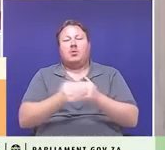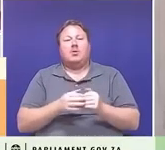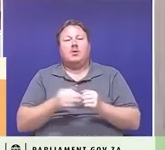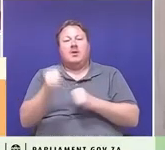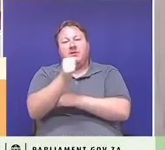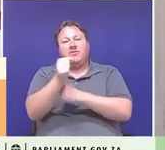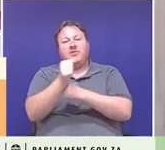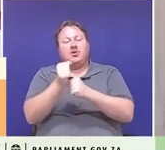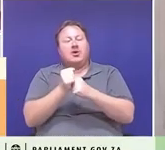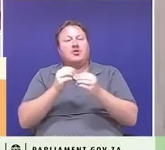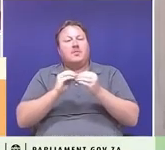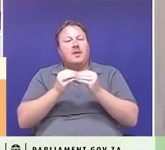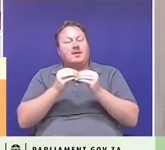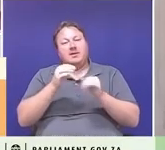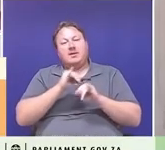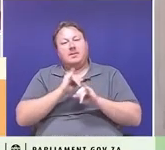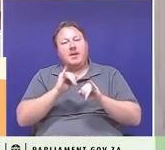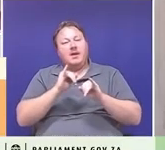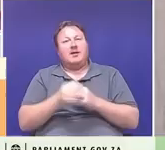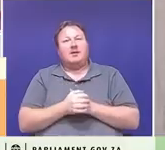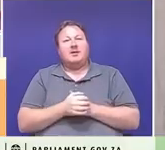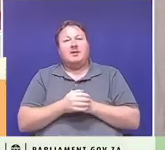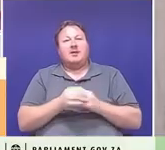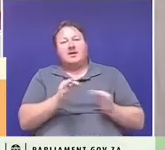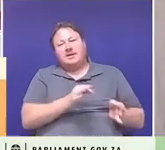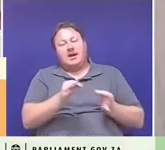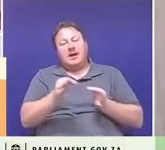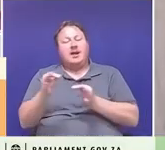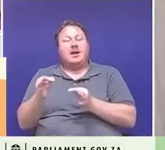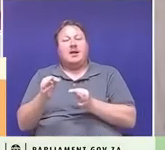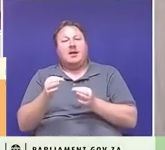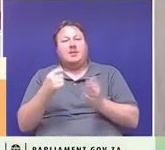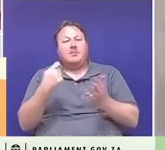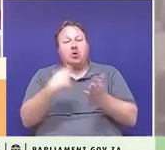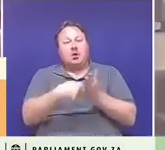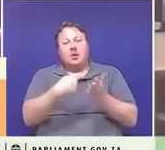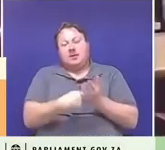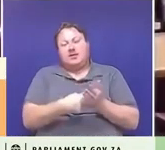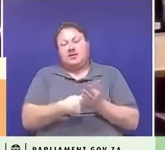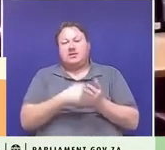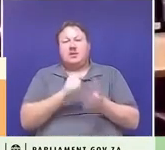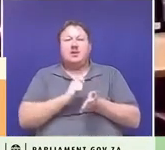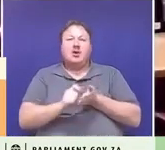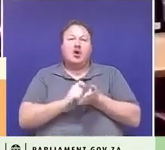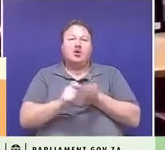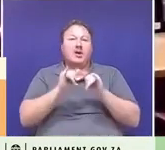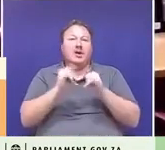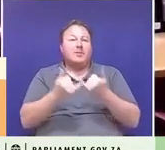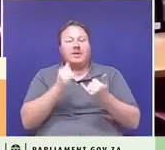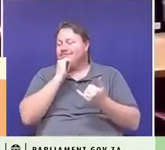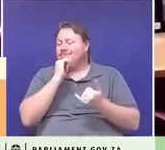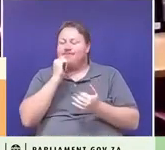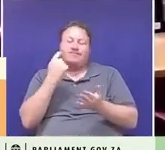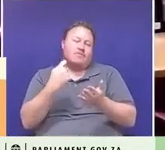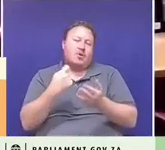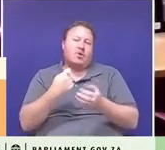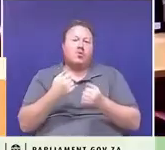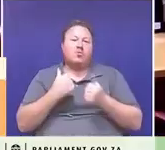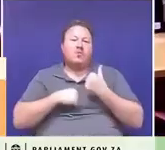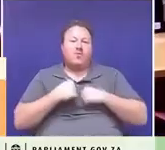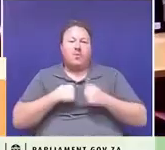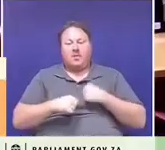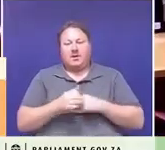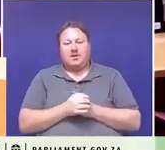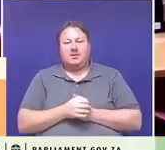maintenance, delayed procurement, and contractor non-performance. Honorable members, in the Free